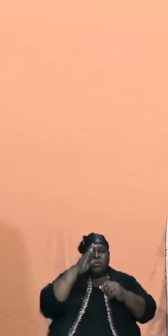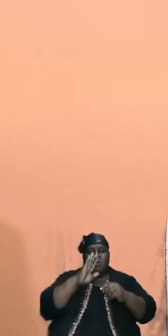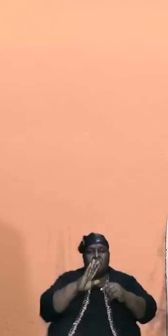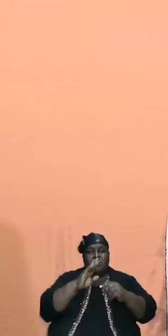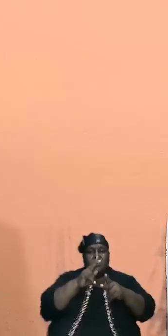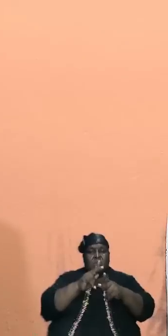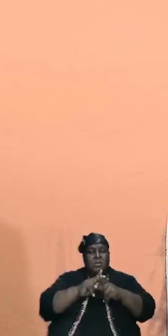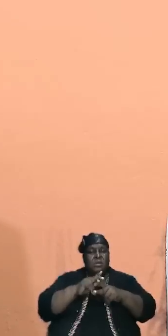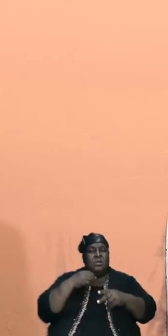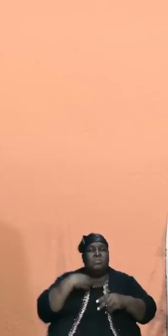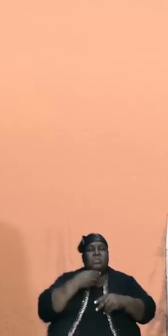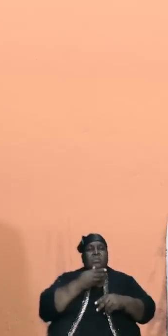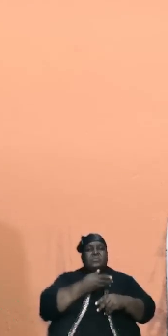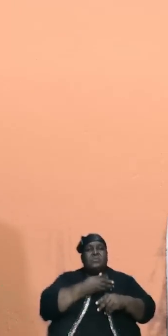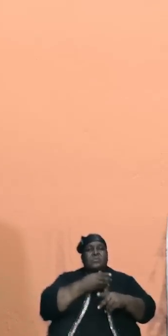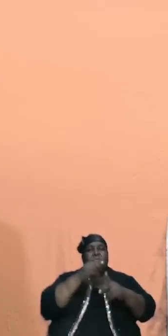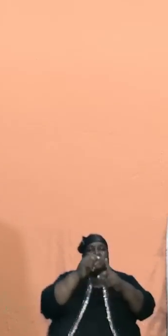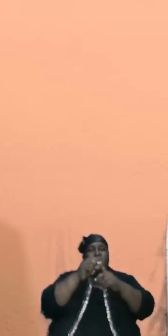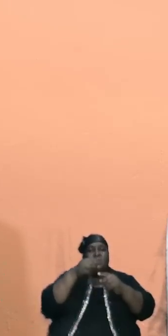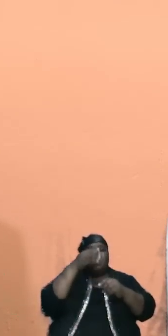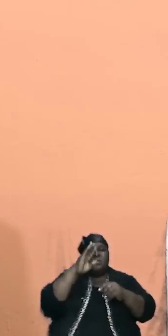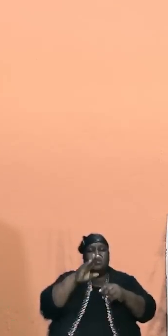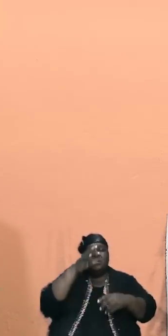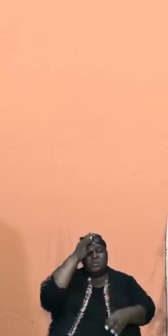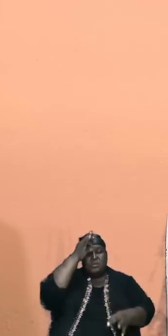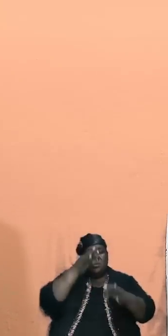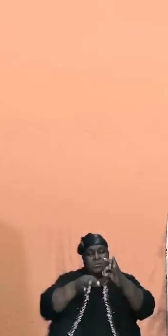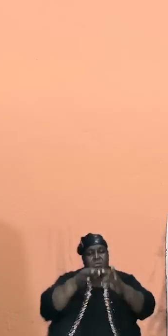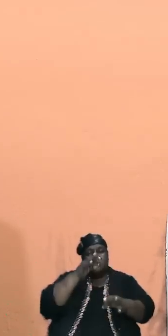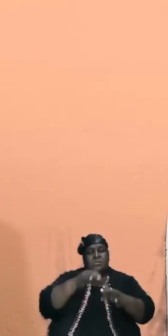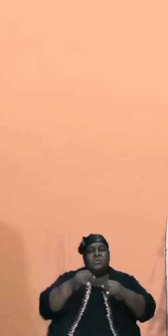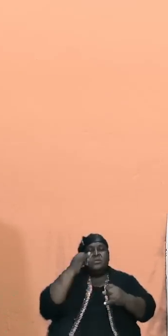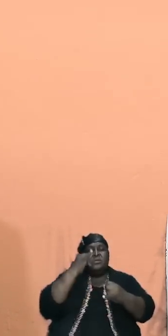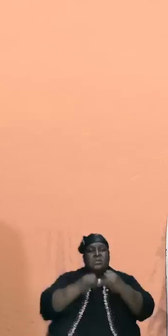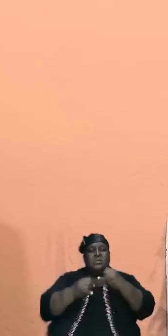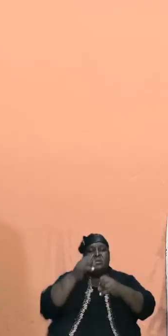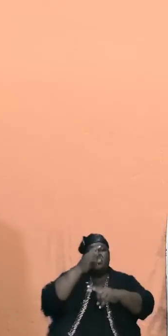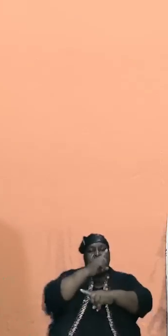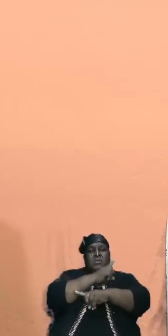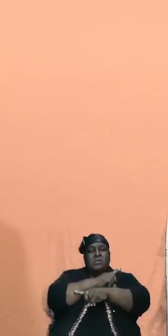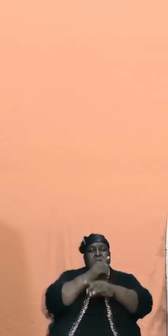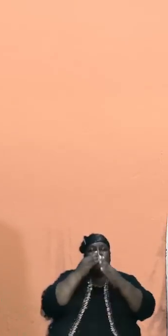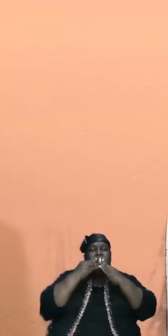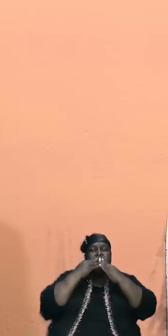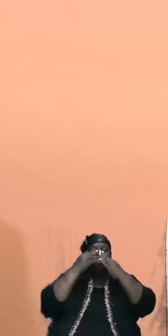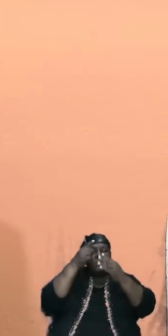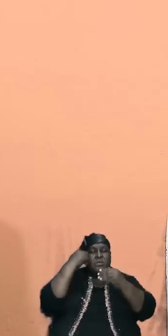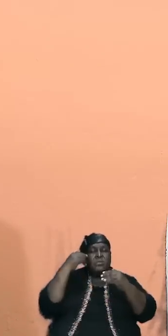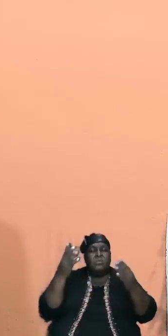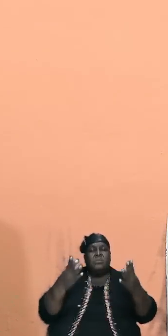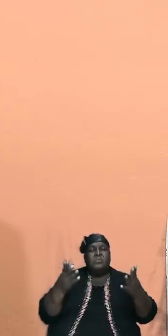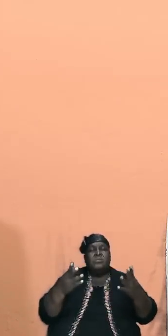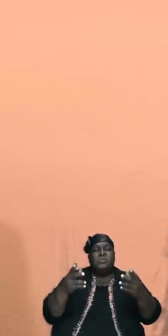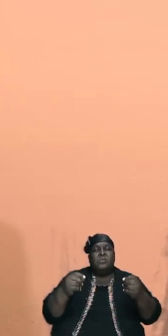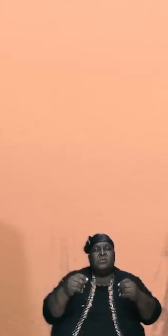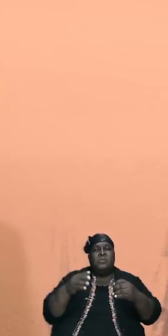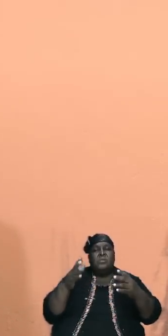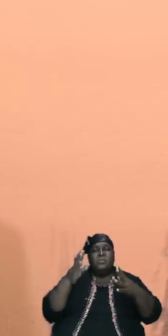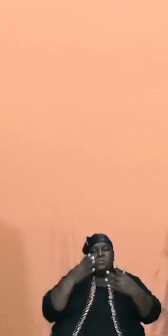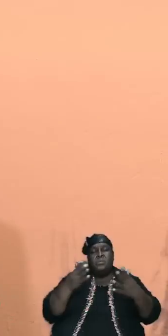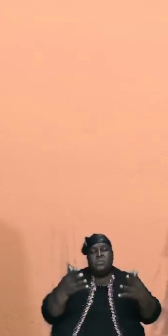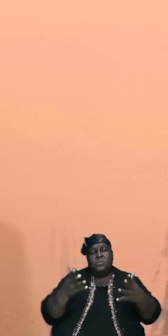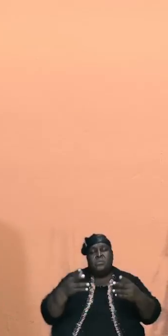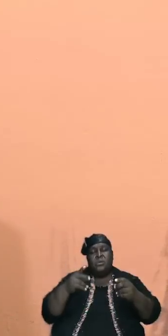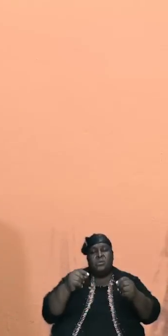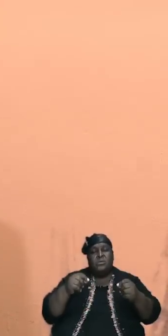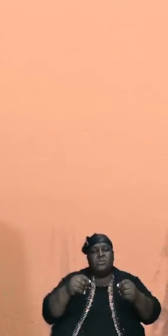keep us. It is the Word of God that's going to judge us in the last day. So we thank you, God, for what you are about to do and for what you have done already. In